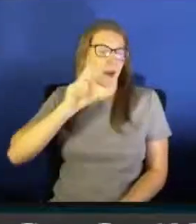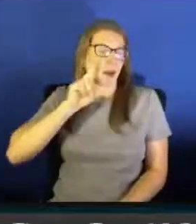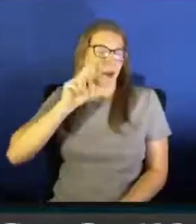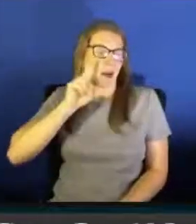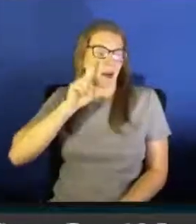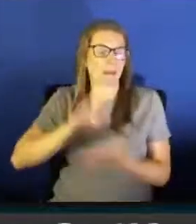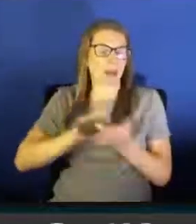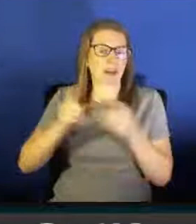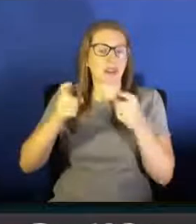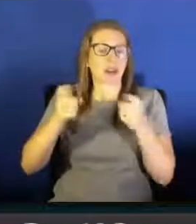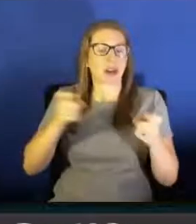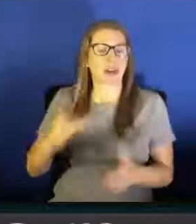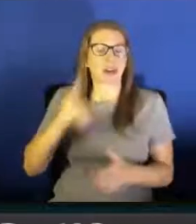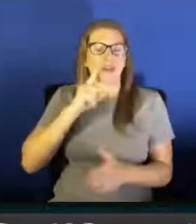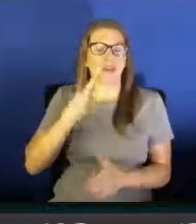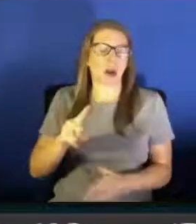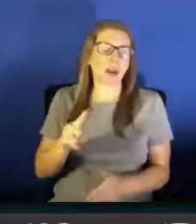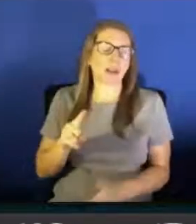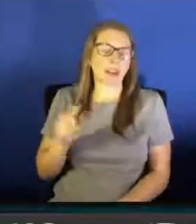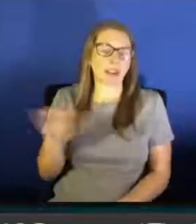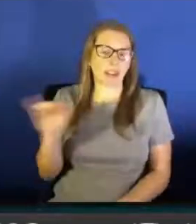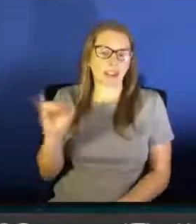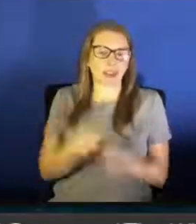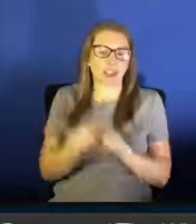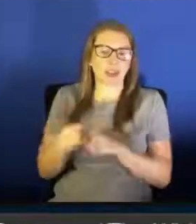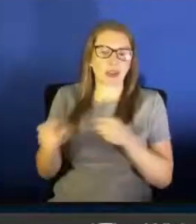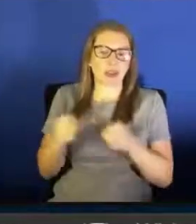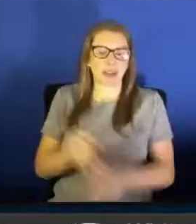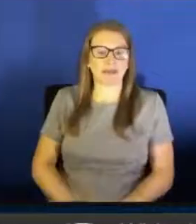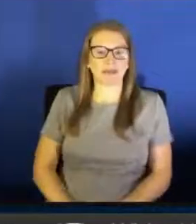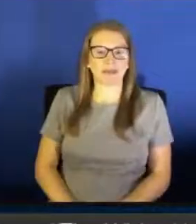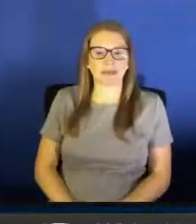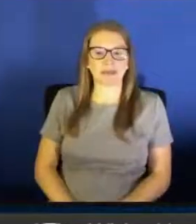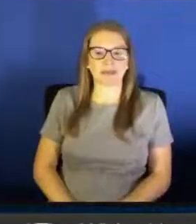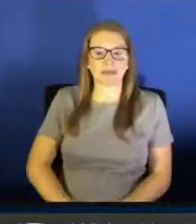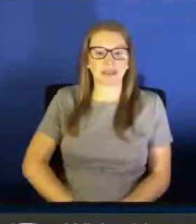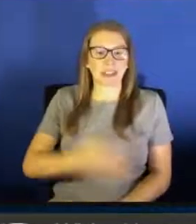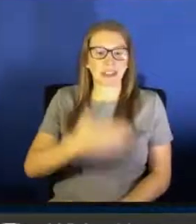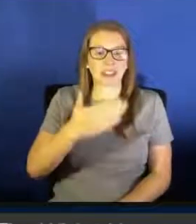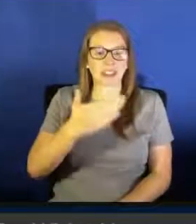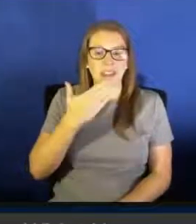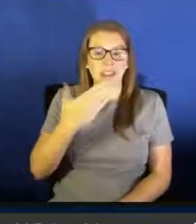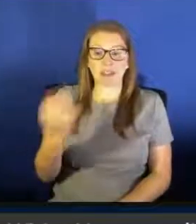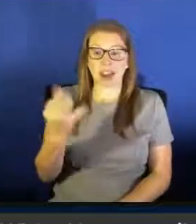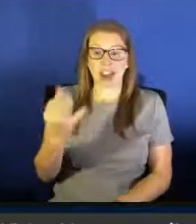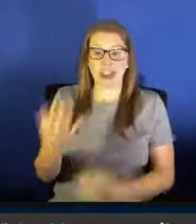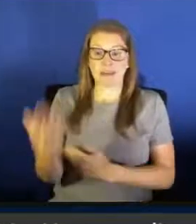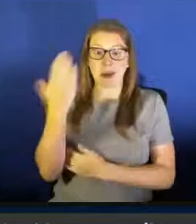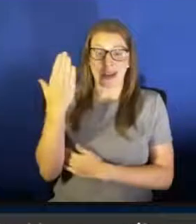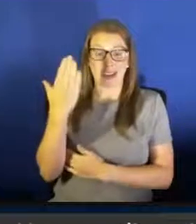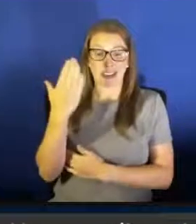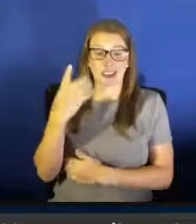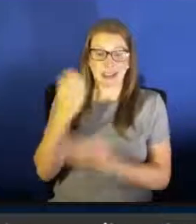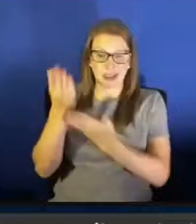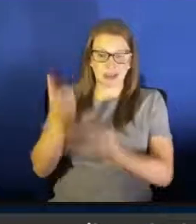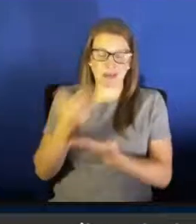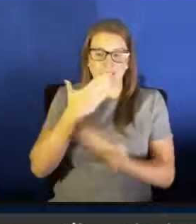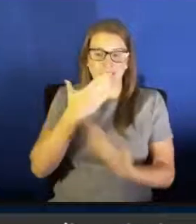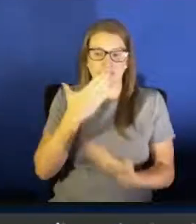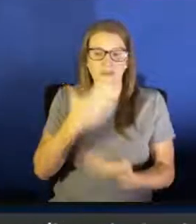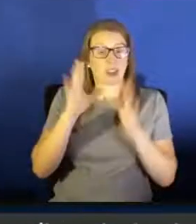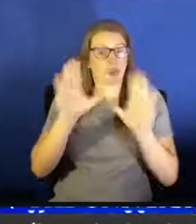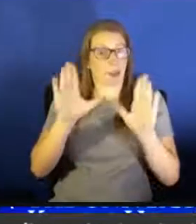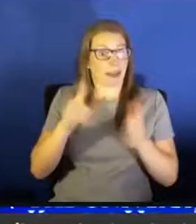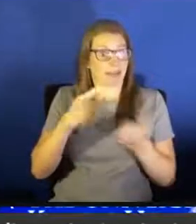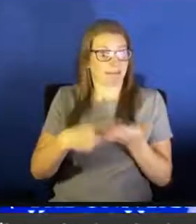and Control, joining us with our COVID count today. Good Friday morning to you. Yeah, it is a pretty good morning. Great discussion here.